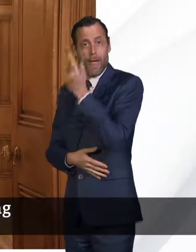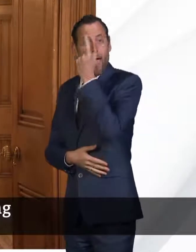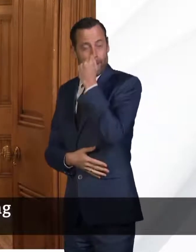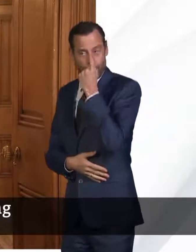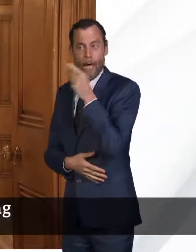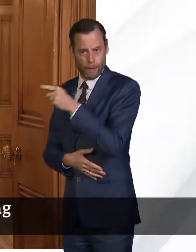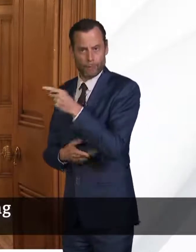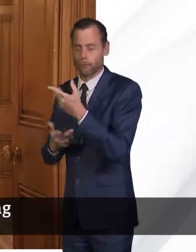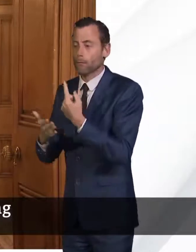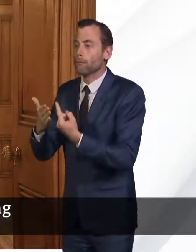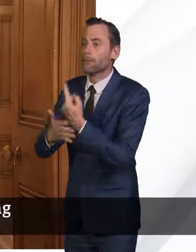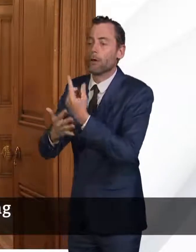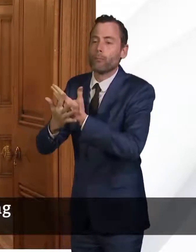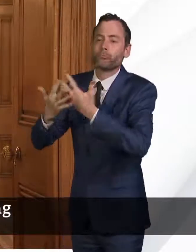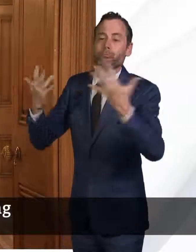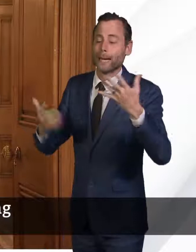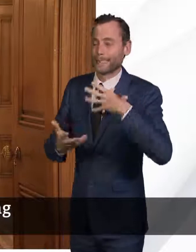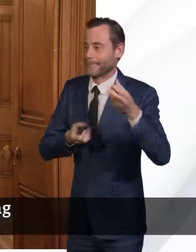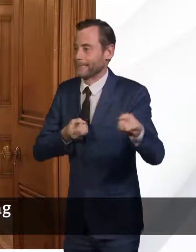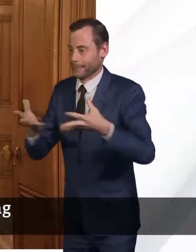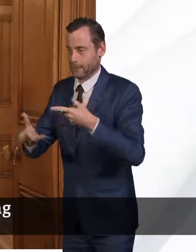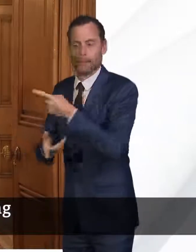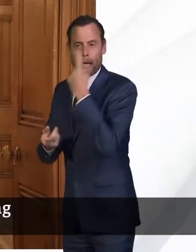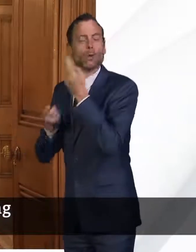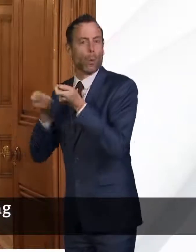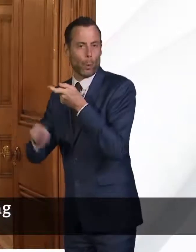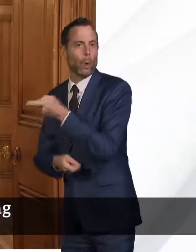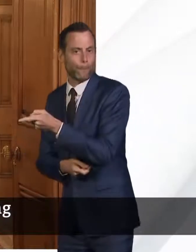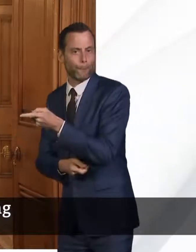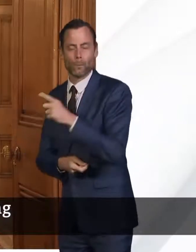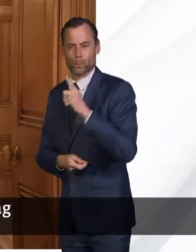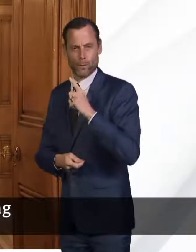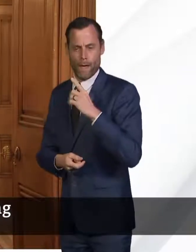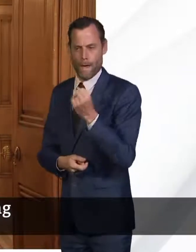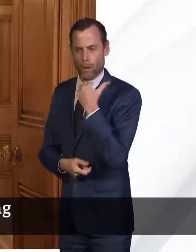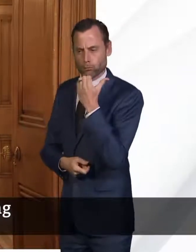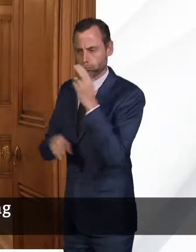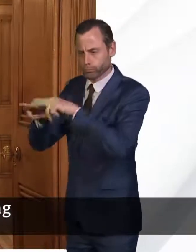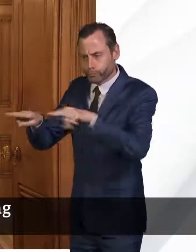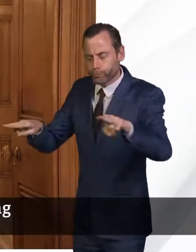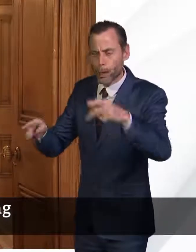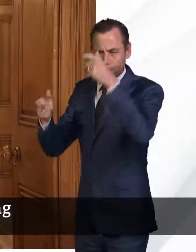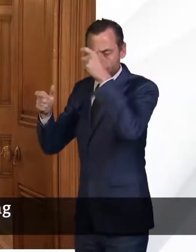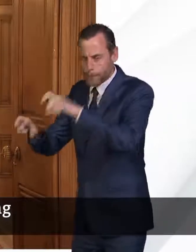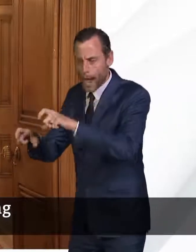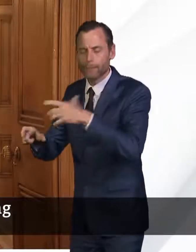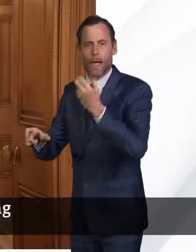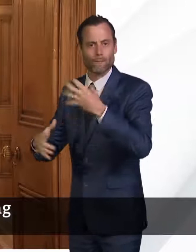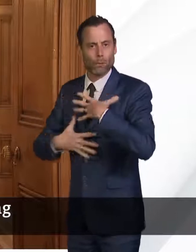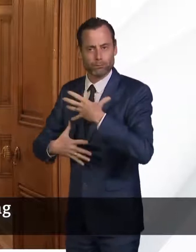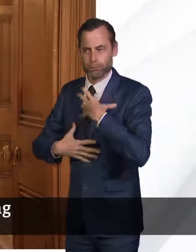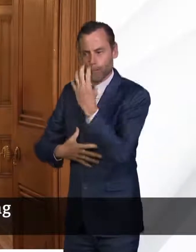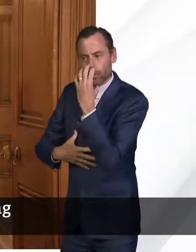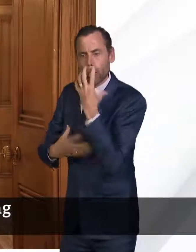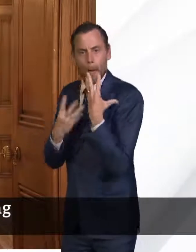to everybody because we've got the beds and the ventilators and the staff available. So